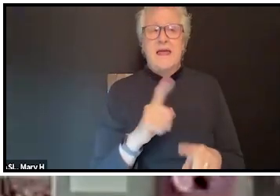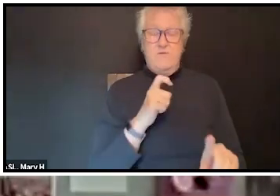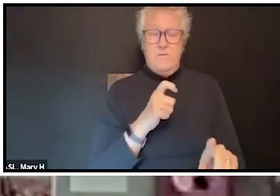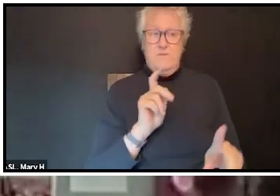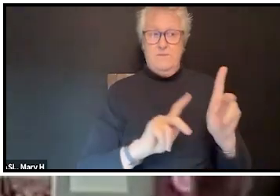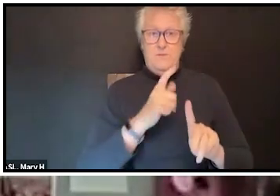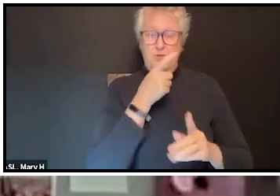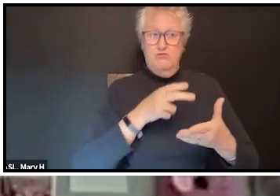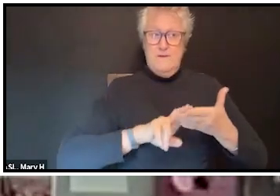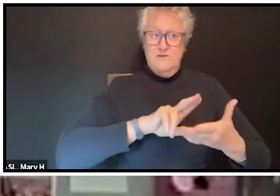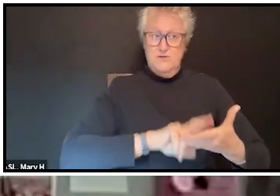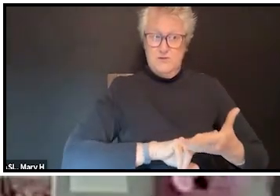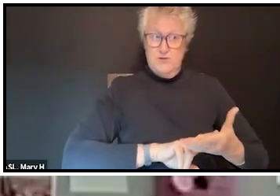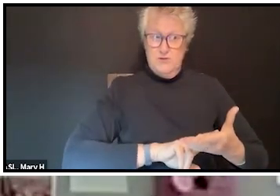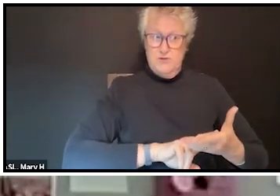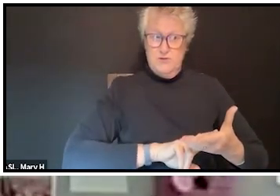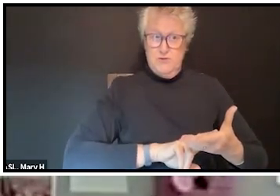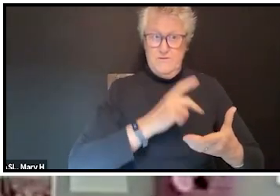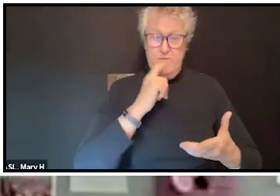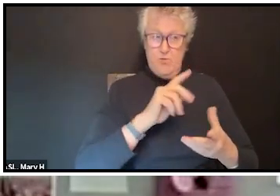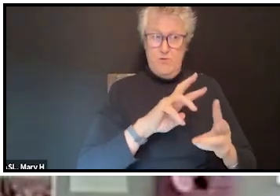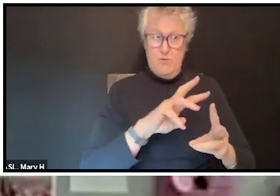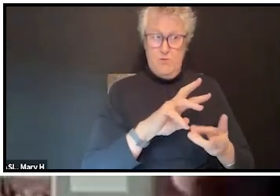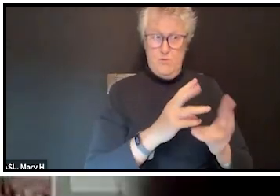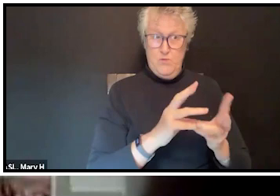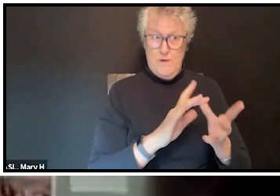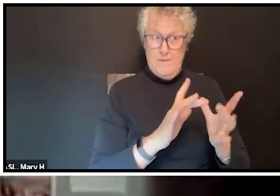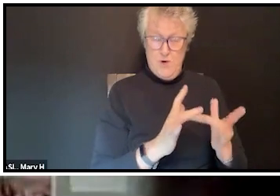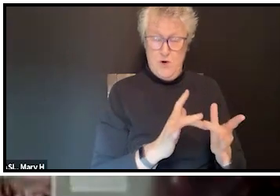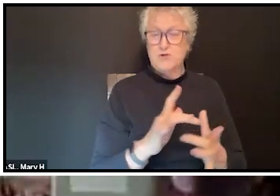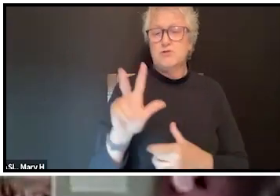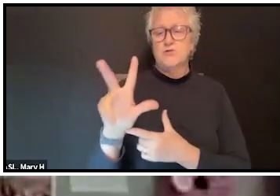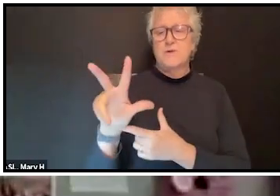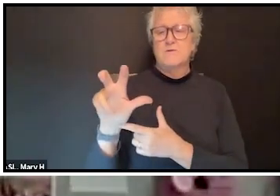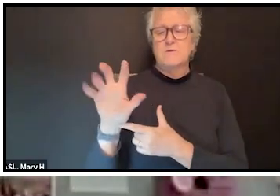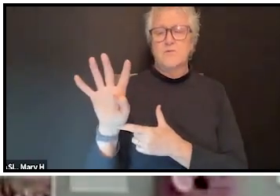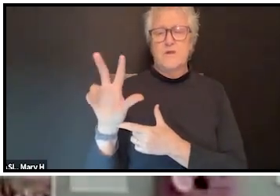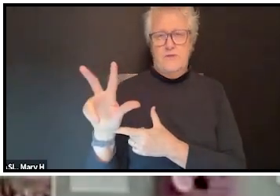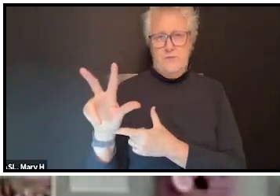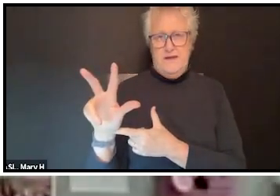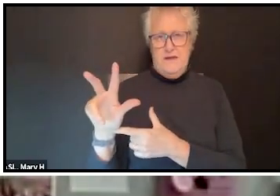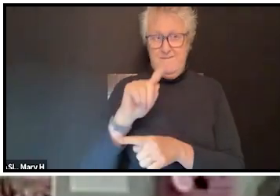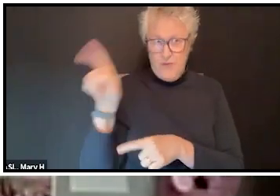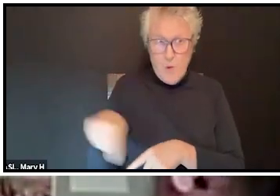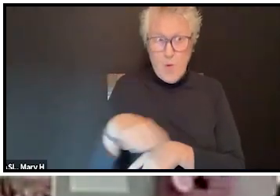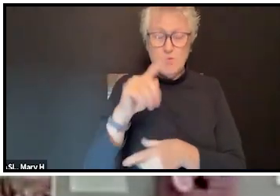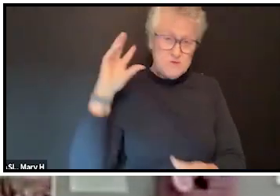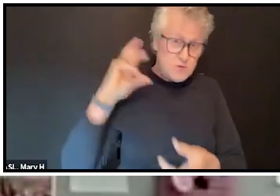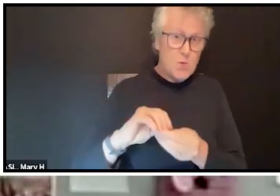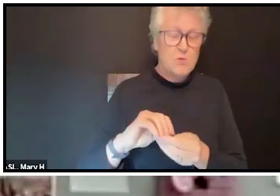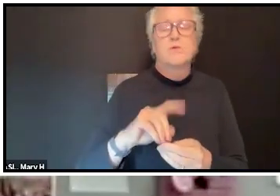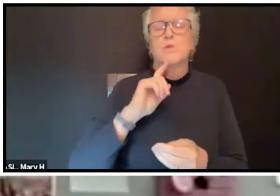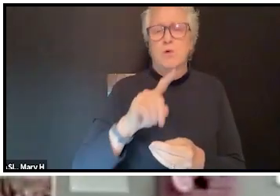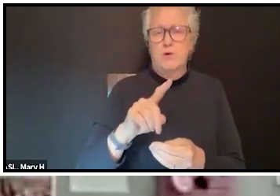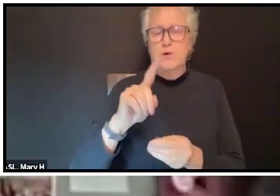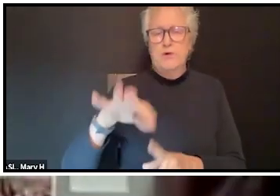webinars, 343 of them were unique participants. Additional views, the